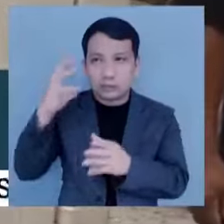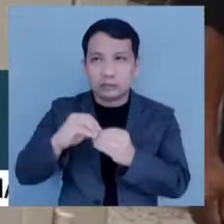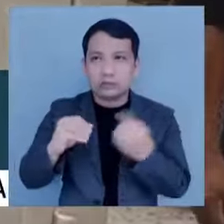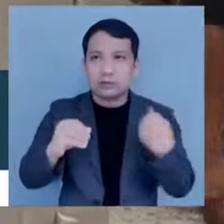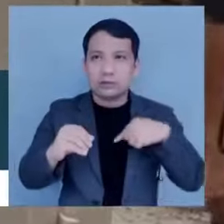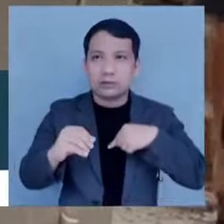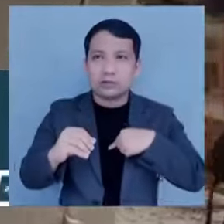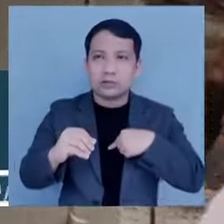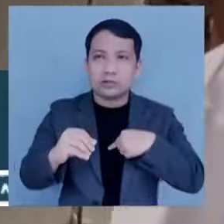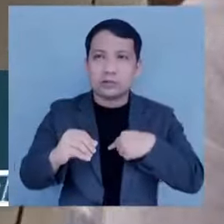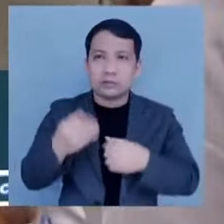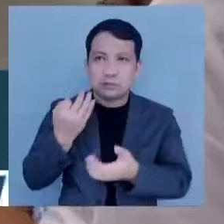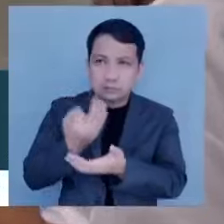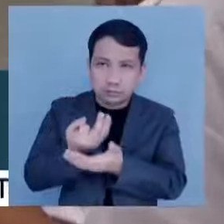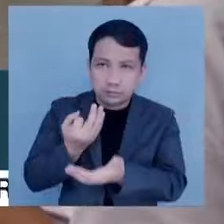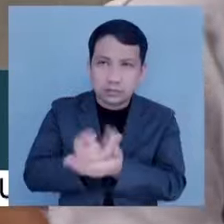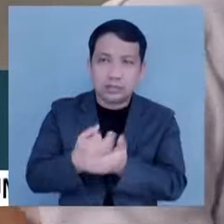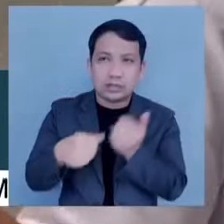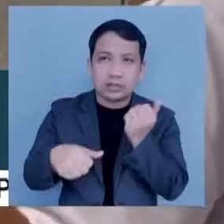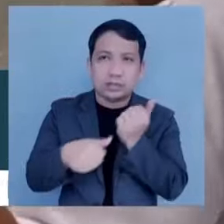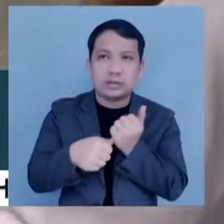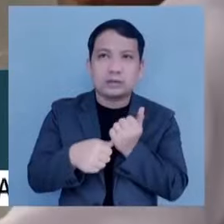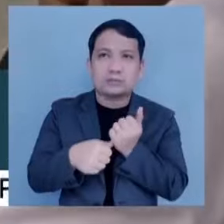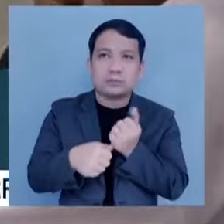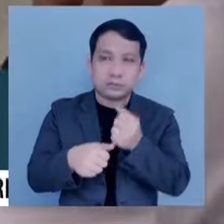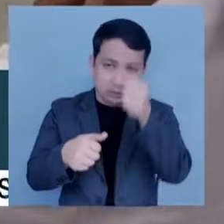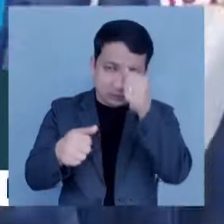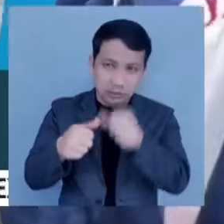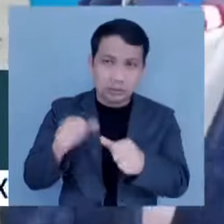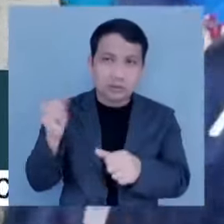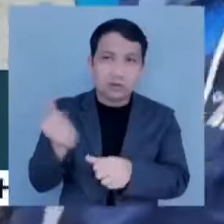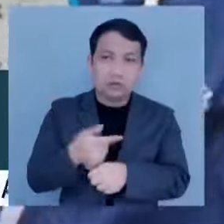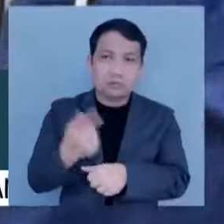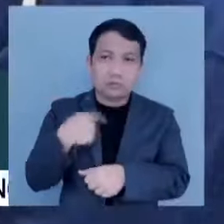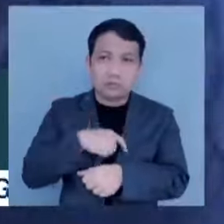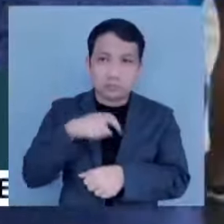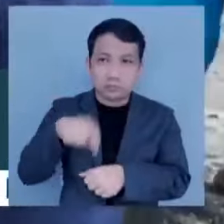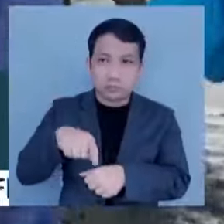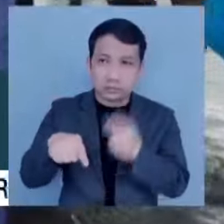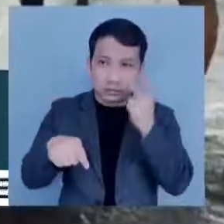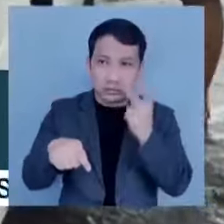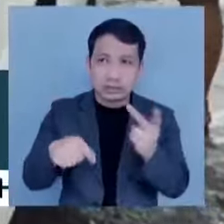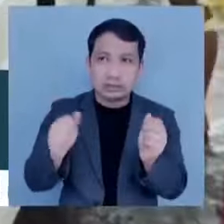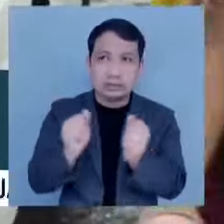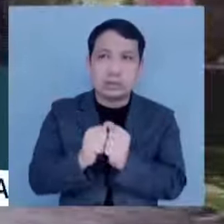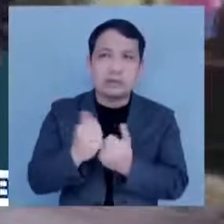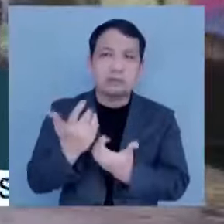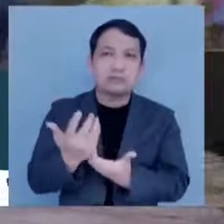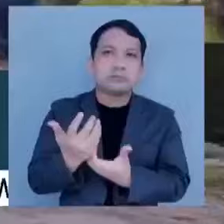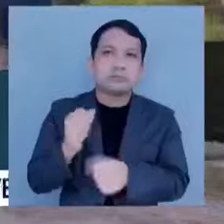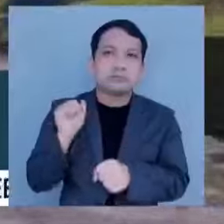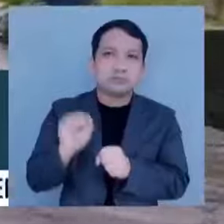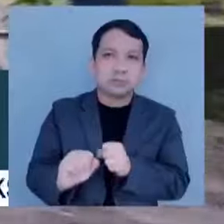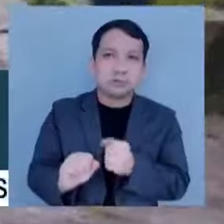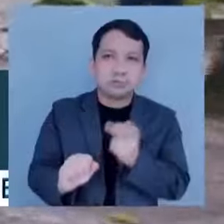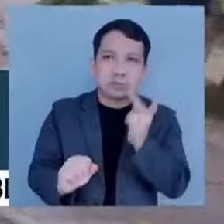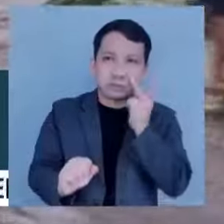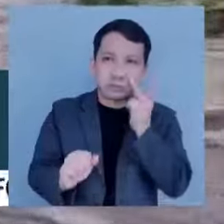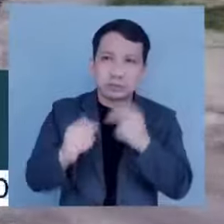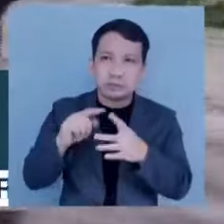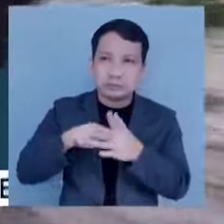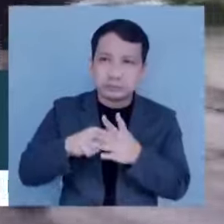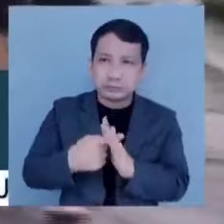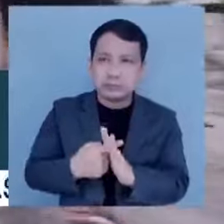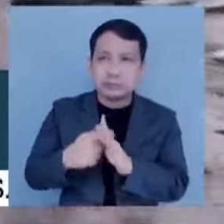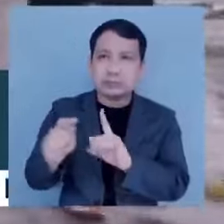into financial assistance. You have to remember, not everything that they need can be found in those food packs. So that means we have to start shifting to